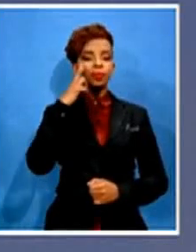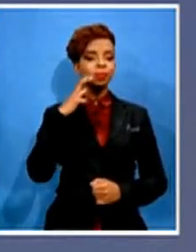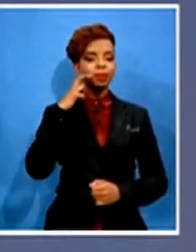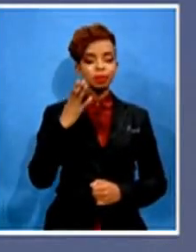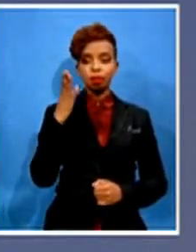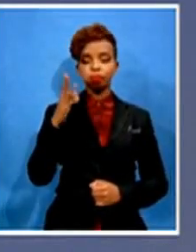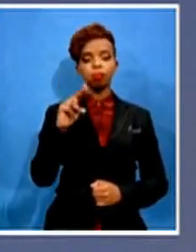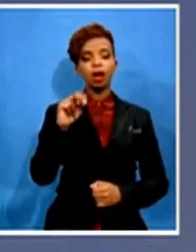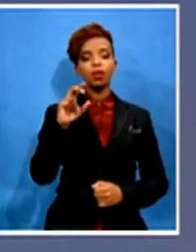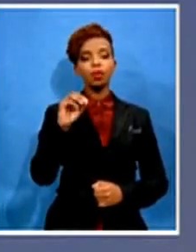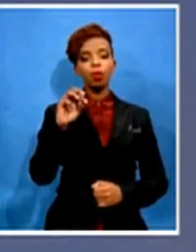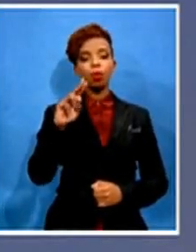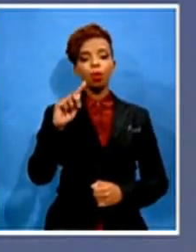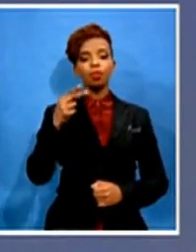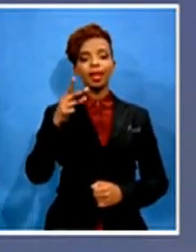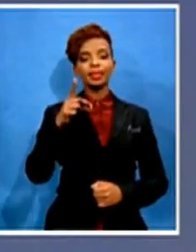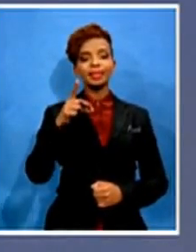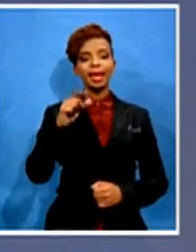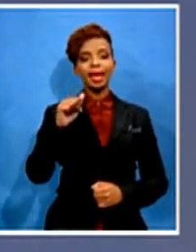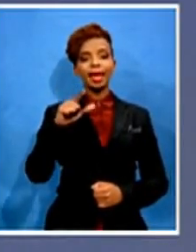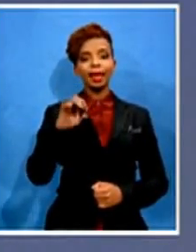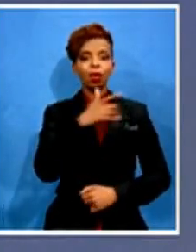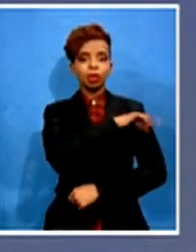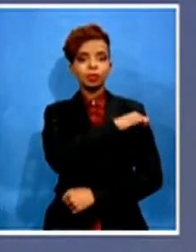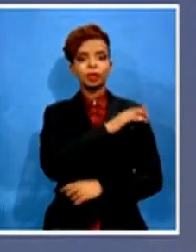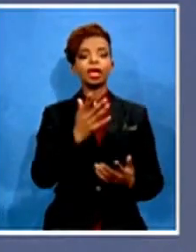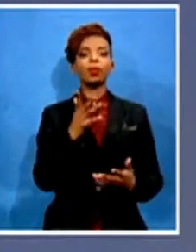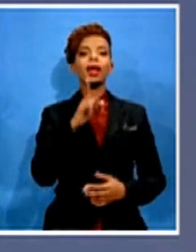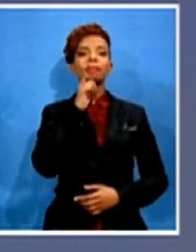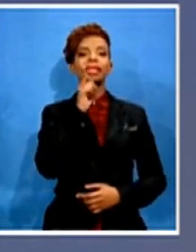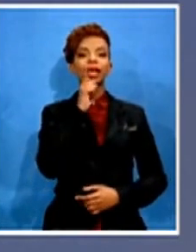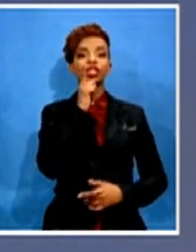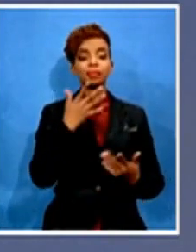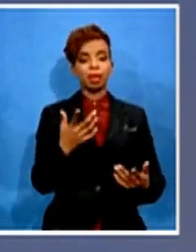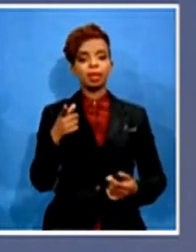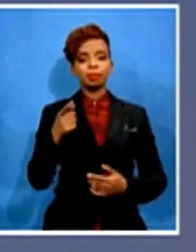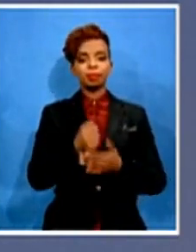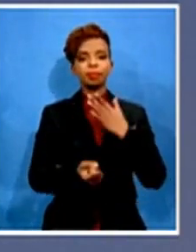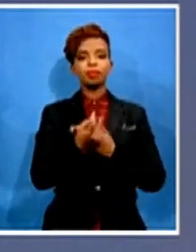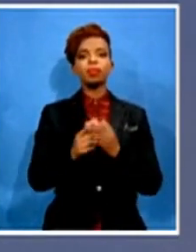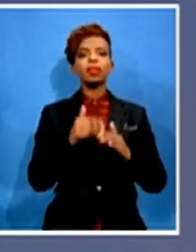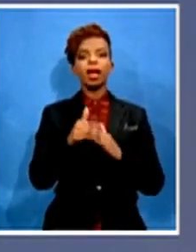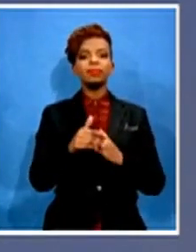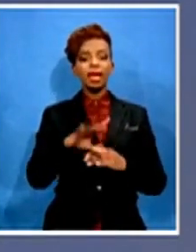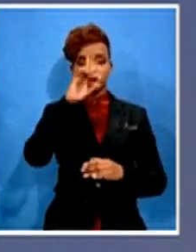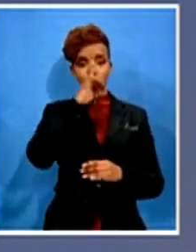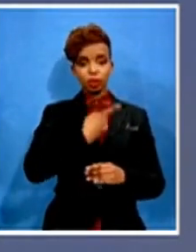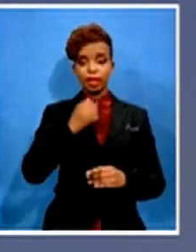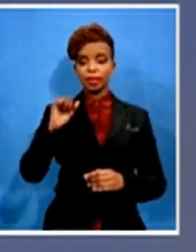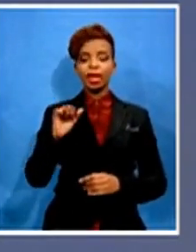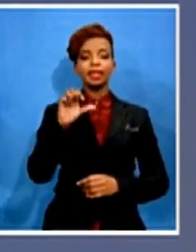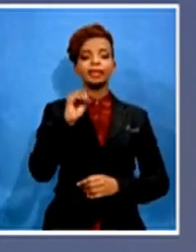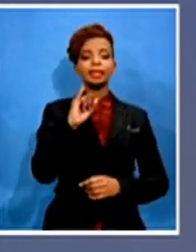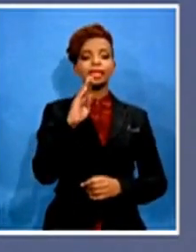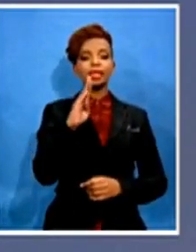The hospital came under spotlight this week after the daughter of 67-year-old Sibusiso Khumalo, who had died there, posted on social